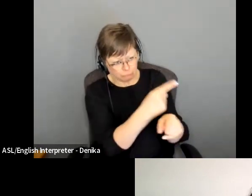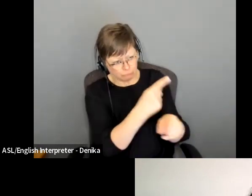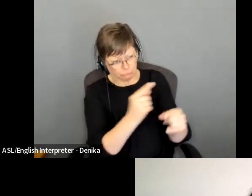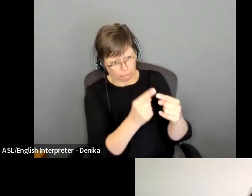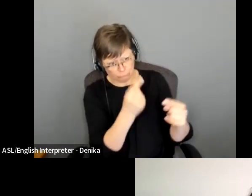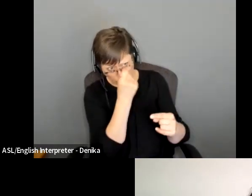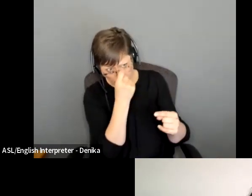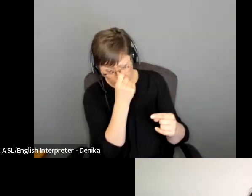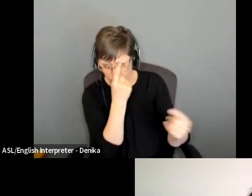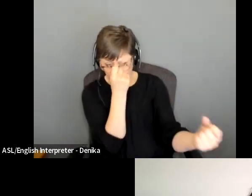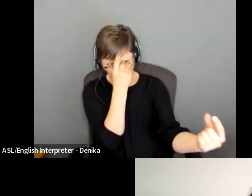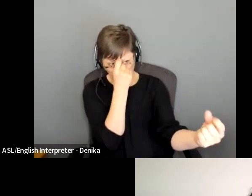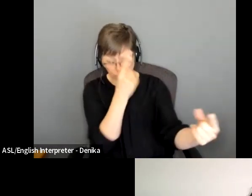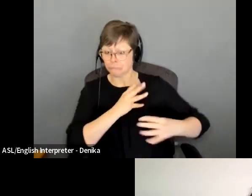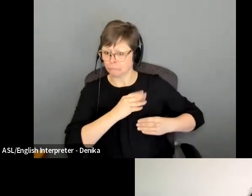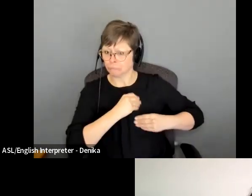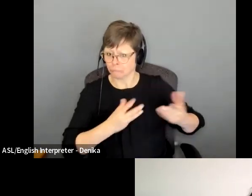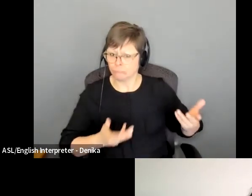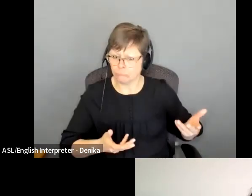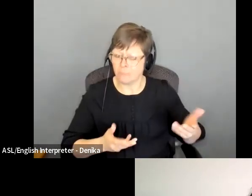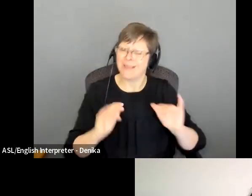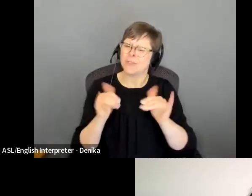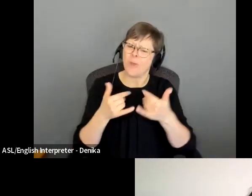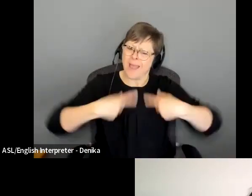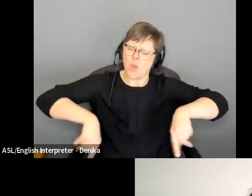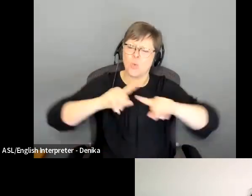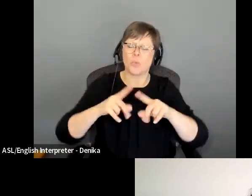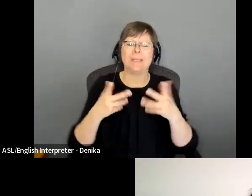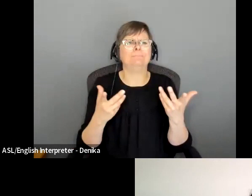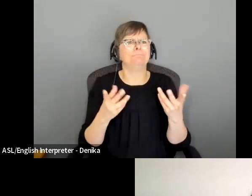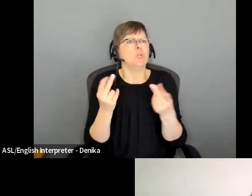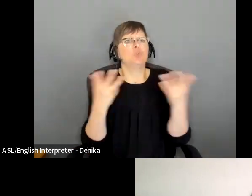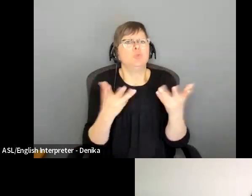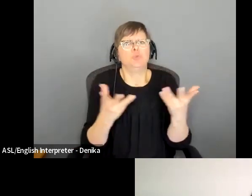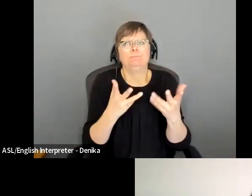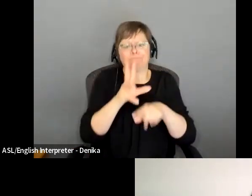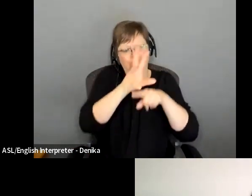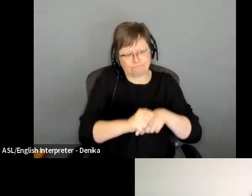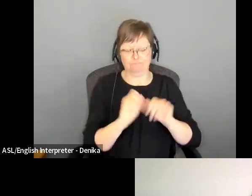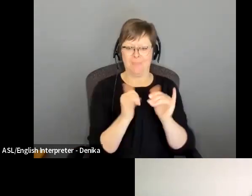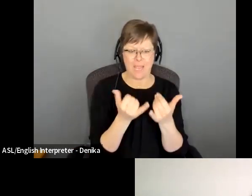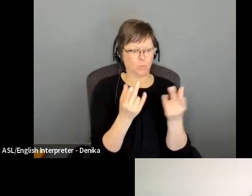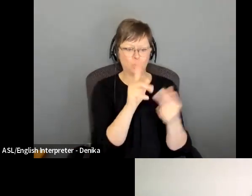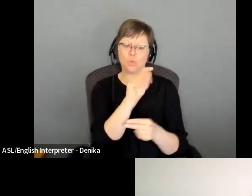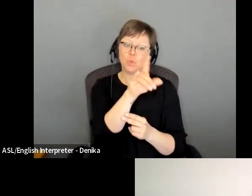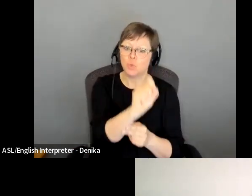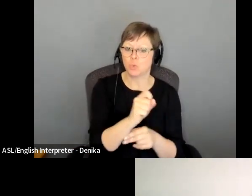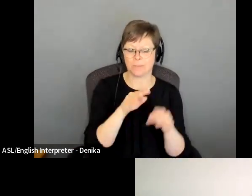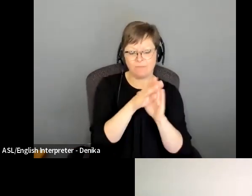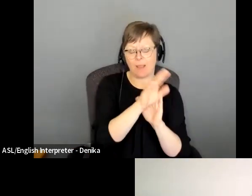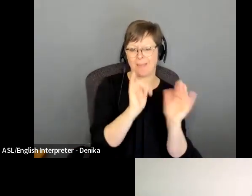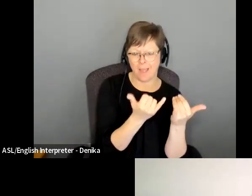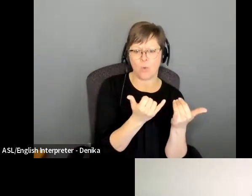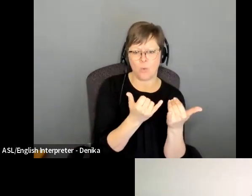And how do we develop some clear practices? Because like you said, first aid, who knows that support? And that's what these tools that we're going to offer you are, some